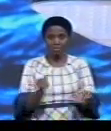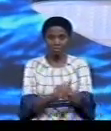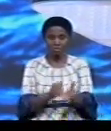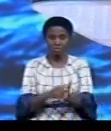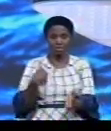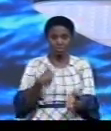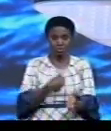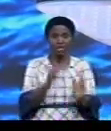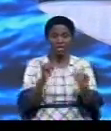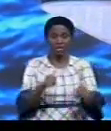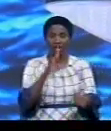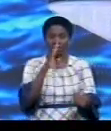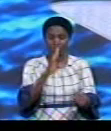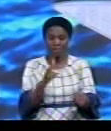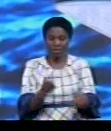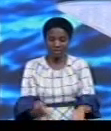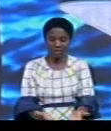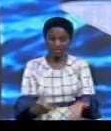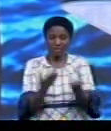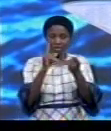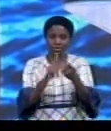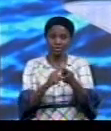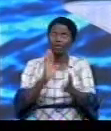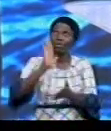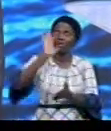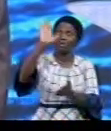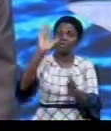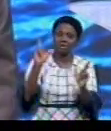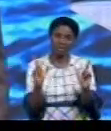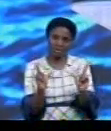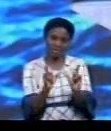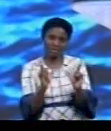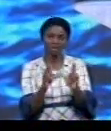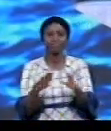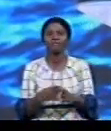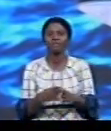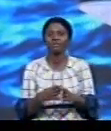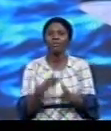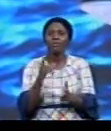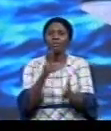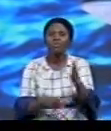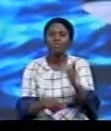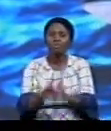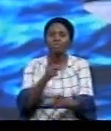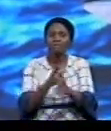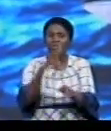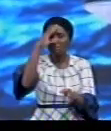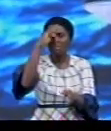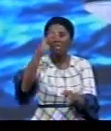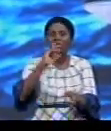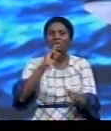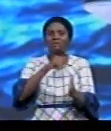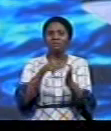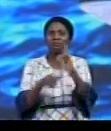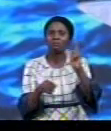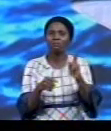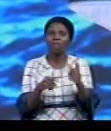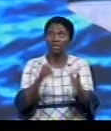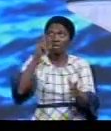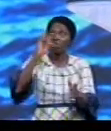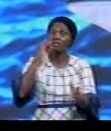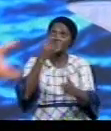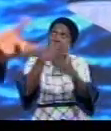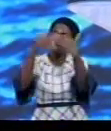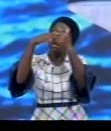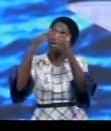to his level? What manner of man is this? It's an heavenly man. It's a holy man. It's the